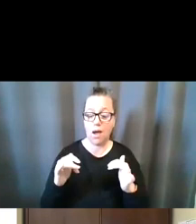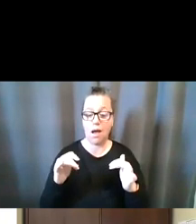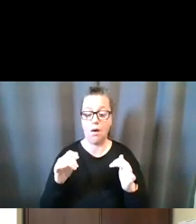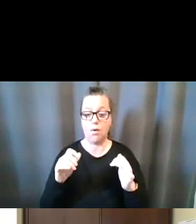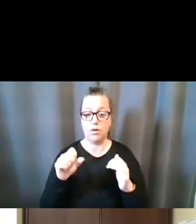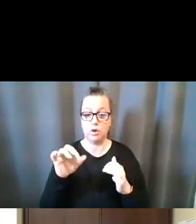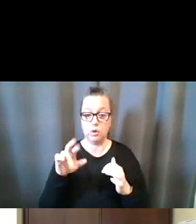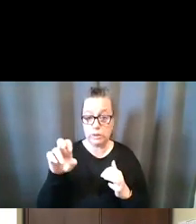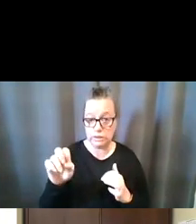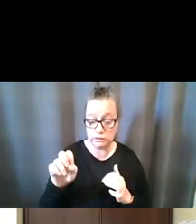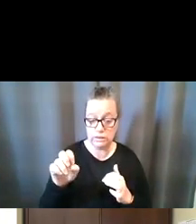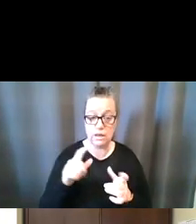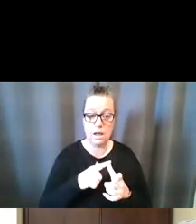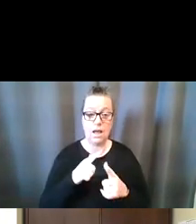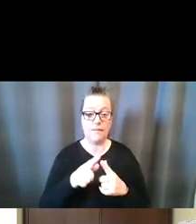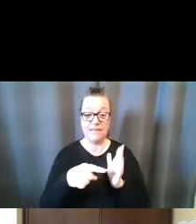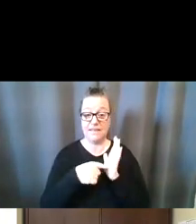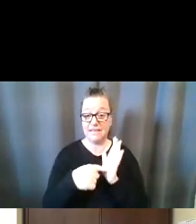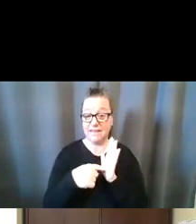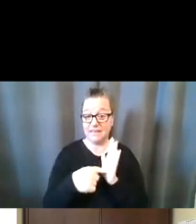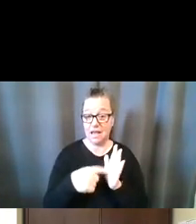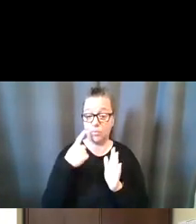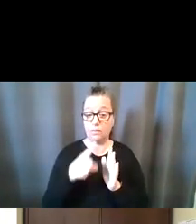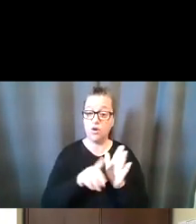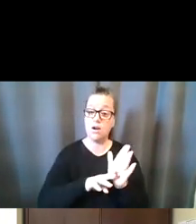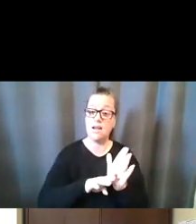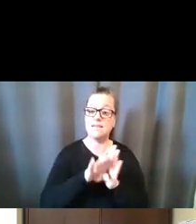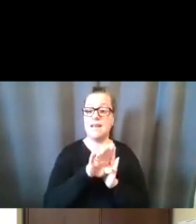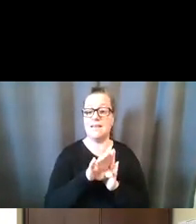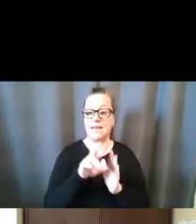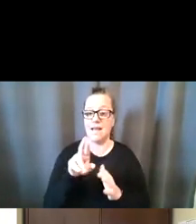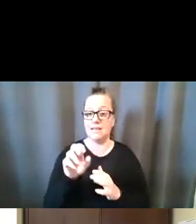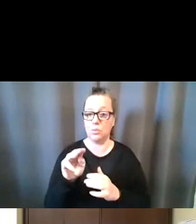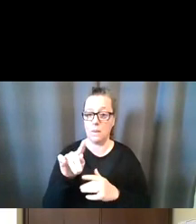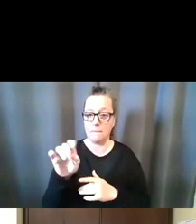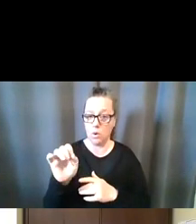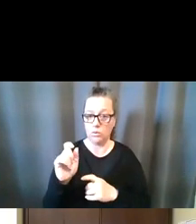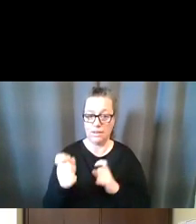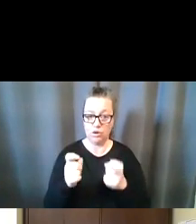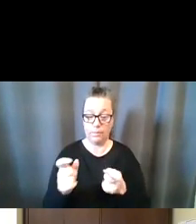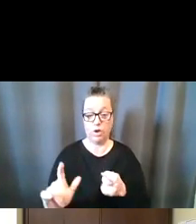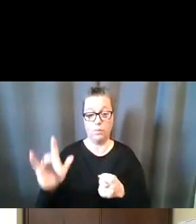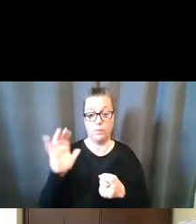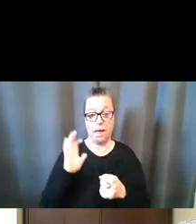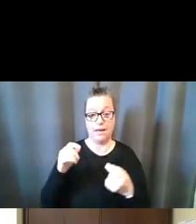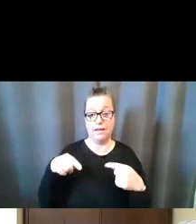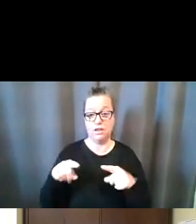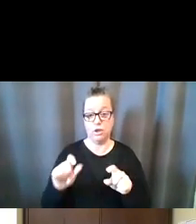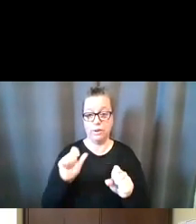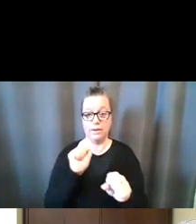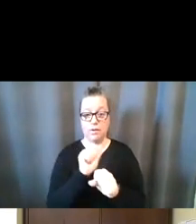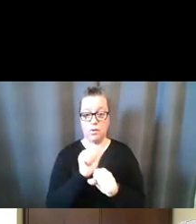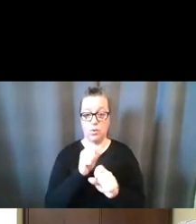do. And this is the example for excelling as a remote contributor. Back during the work from